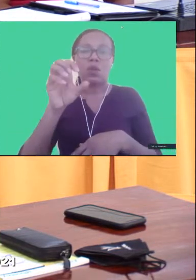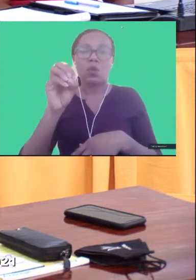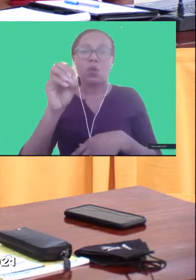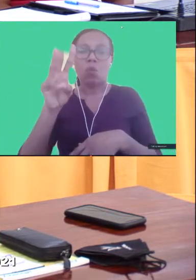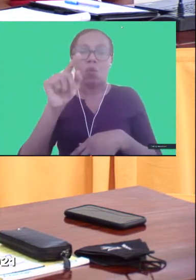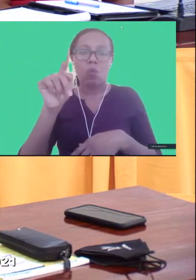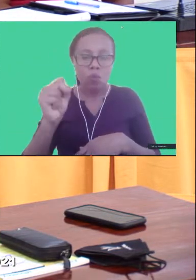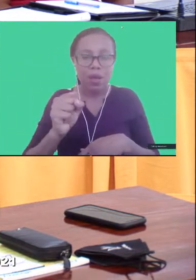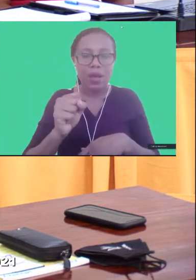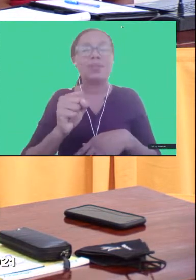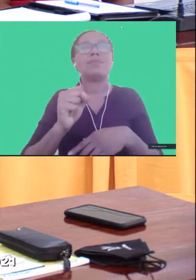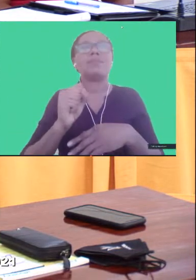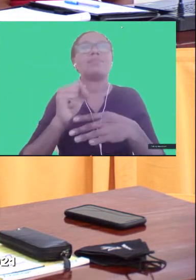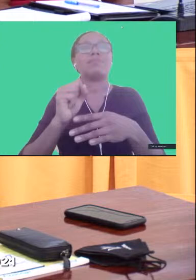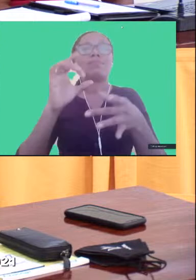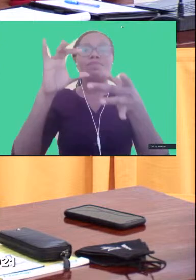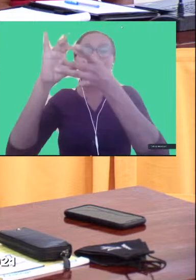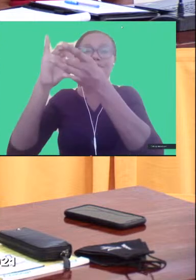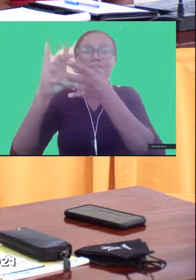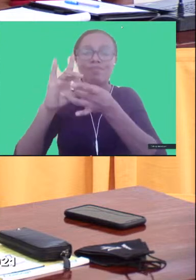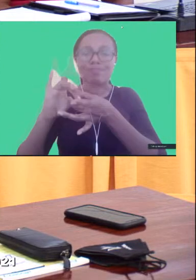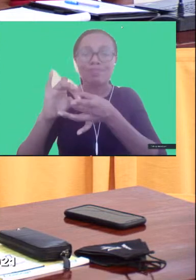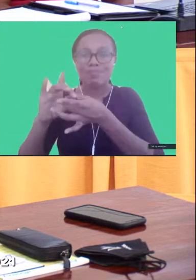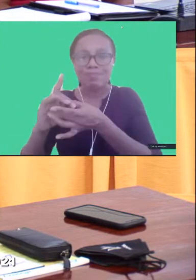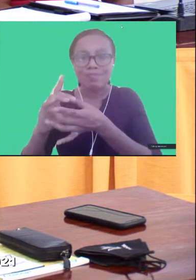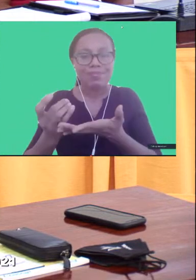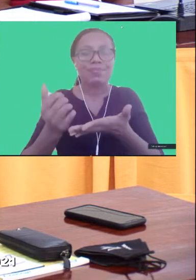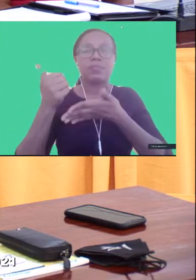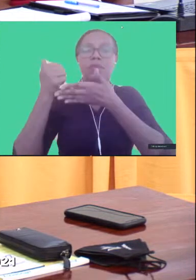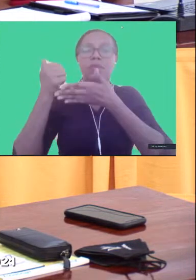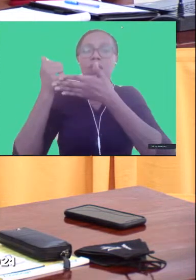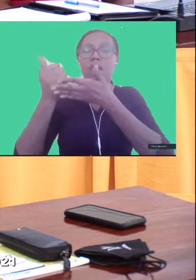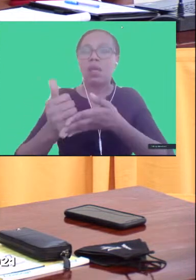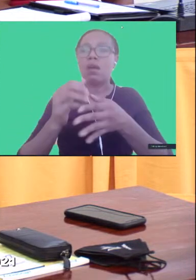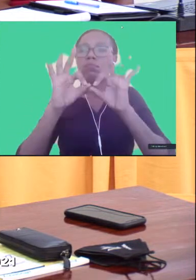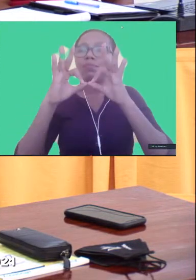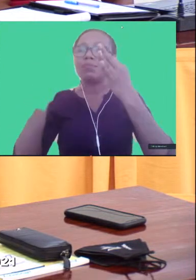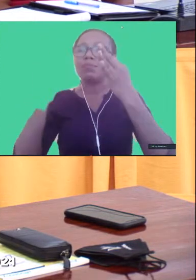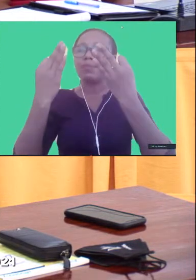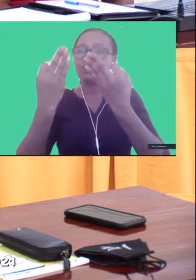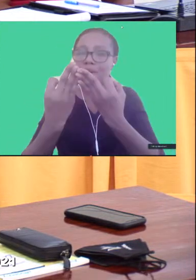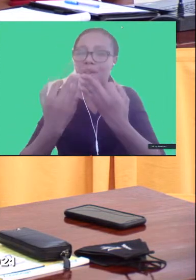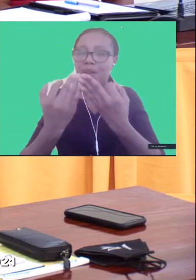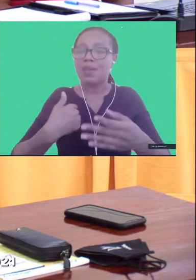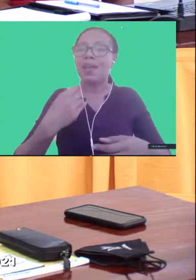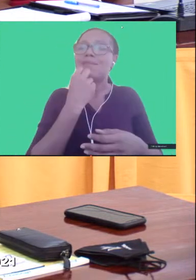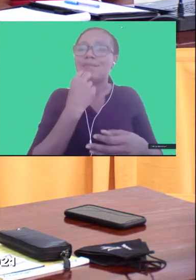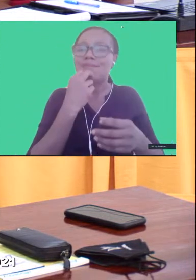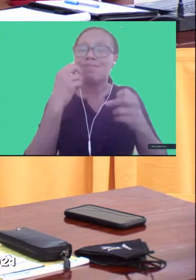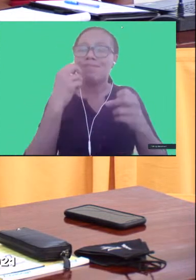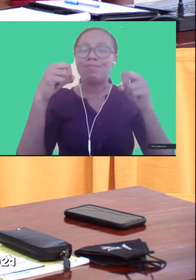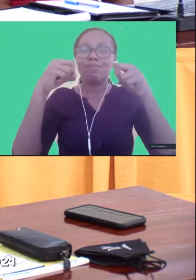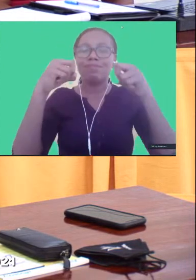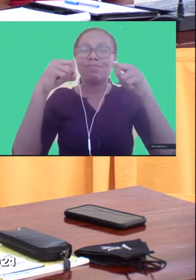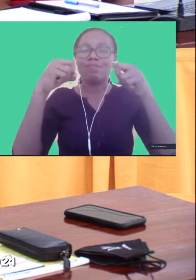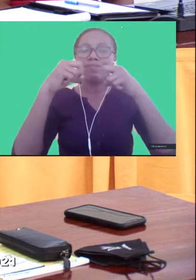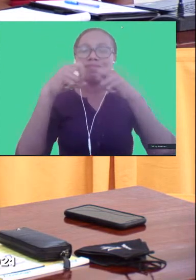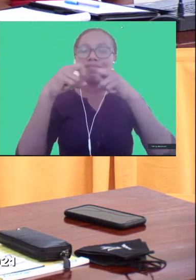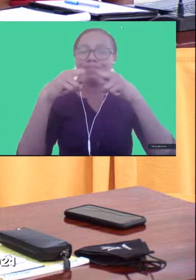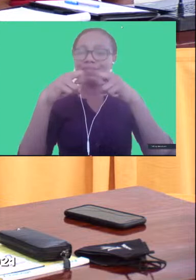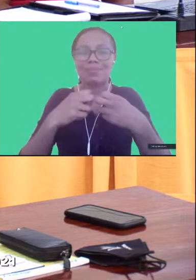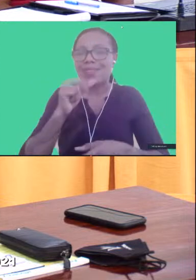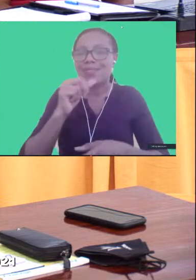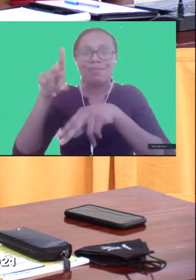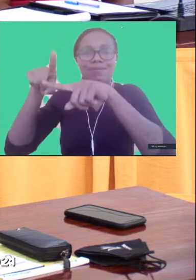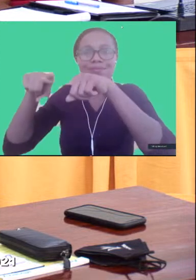to make sure that we look after ourselves without having to worry about a reliance other than for backup on